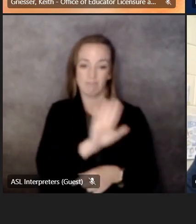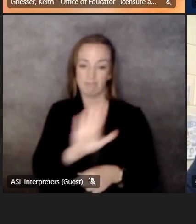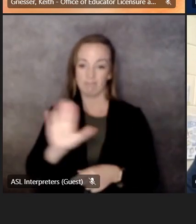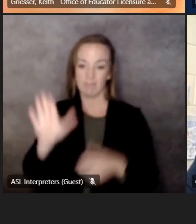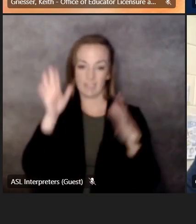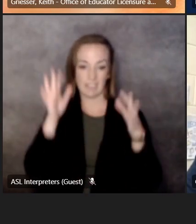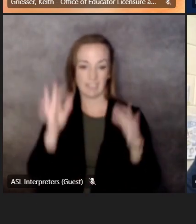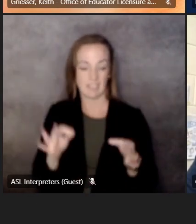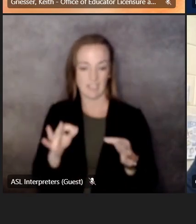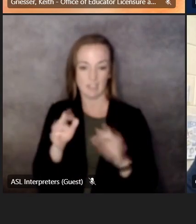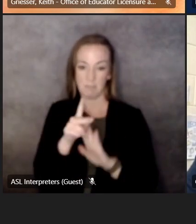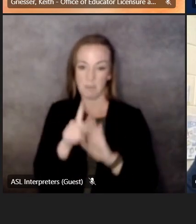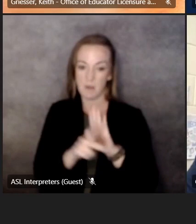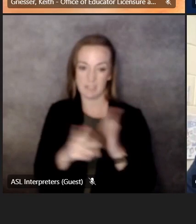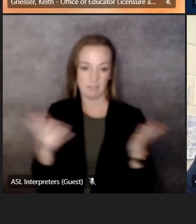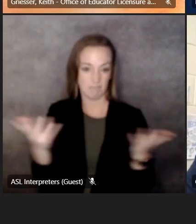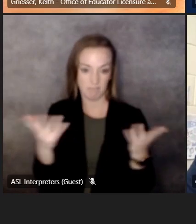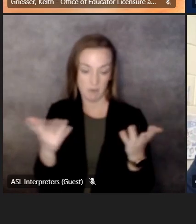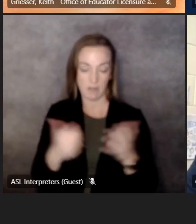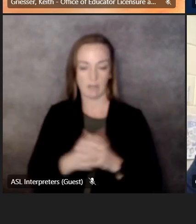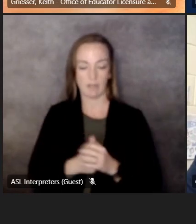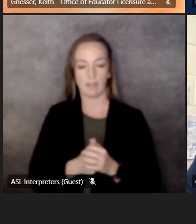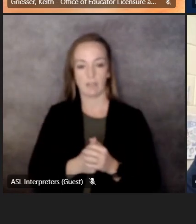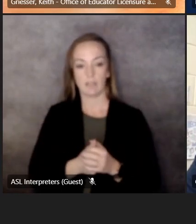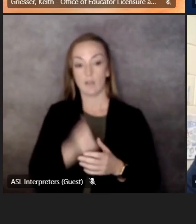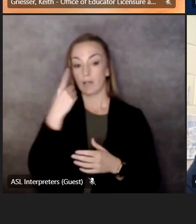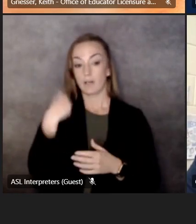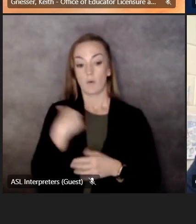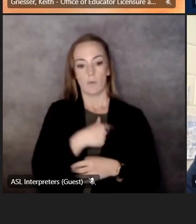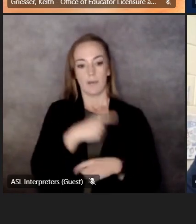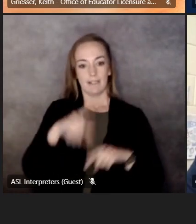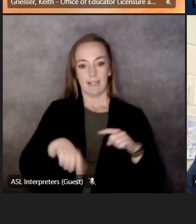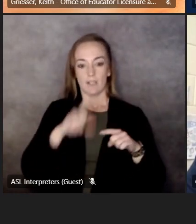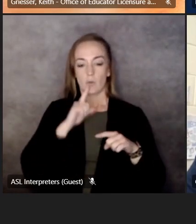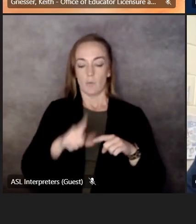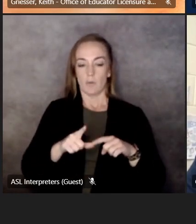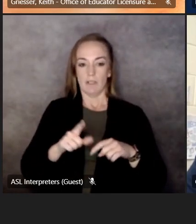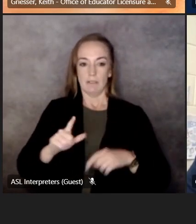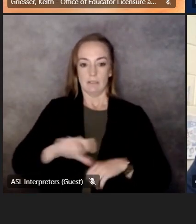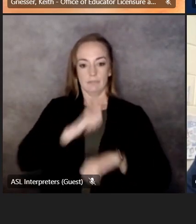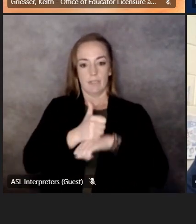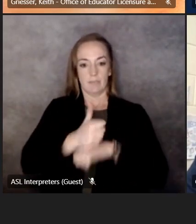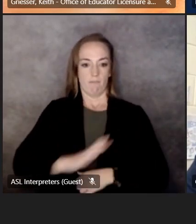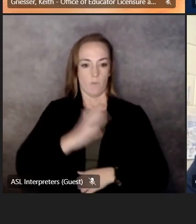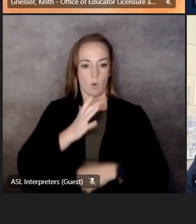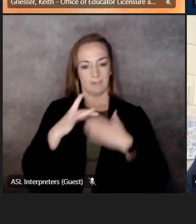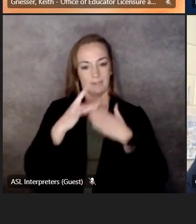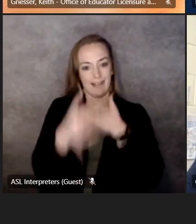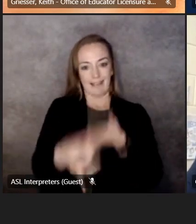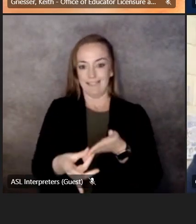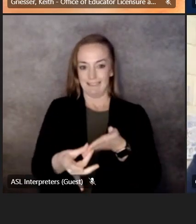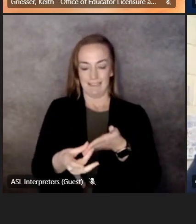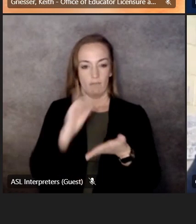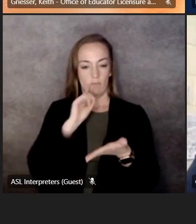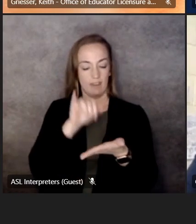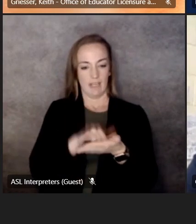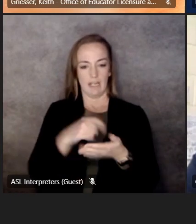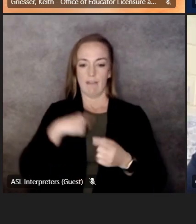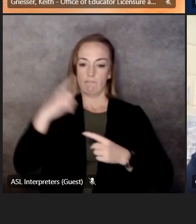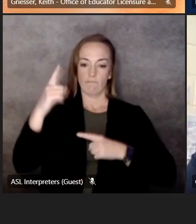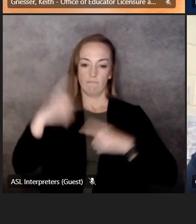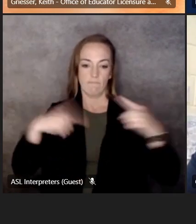would prohibit us from making any sort of guidance around that. And there are various versions of this, some